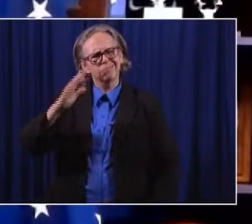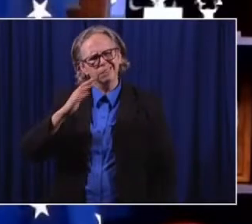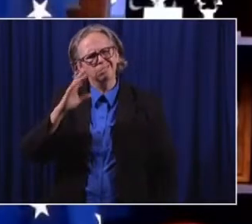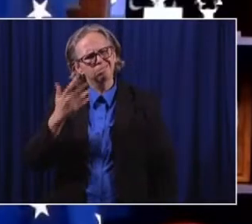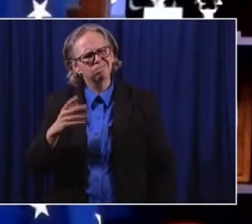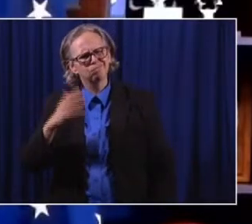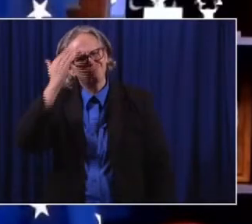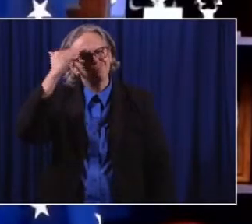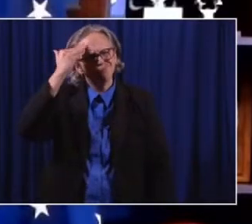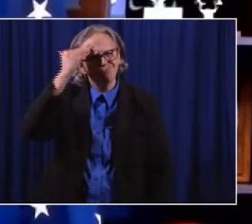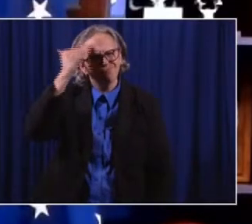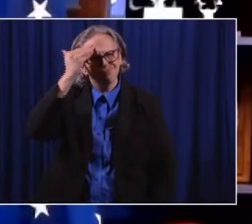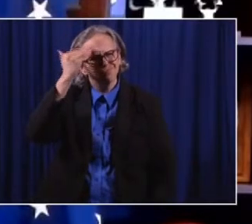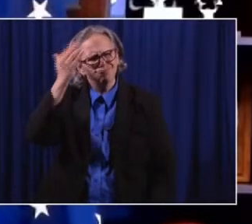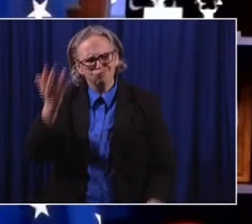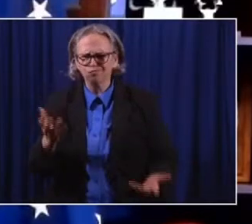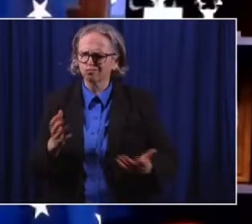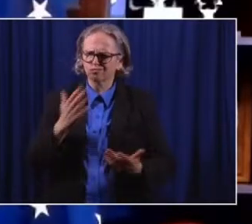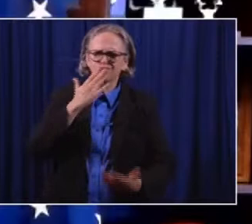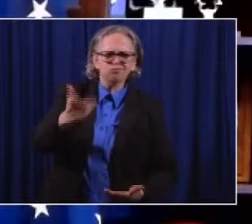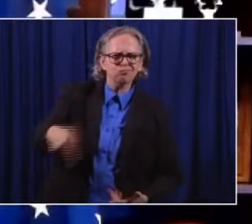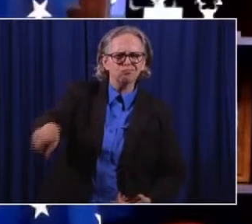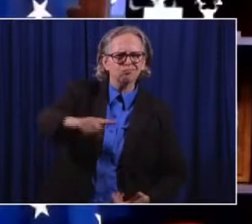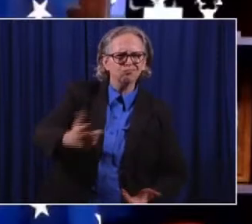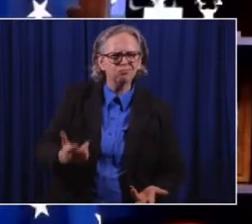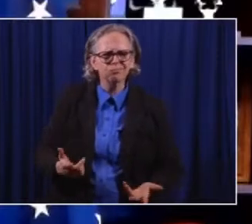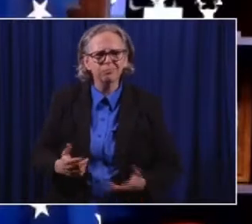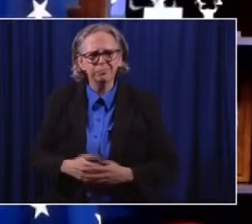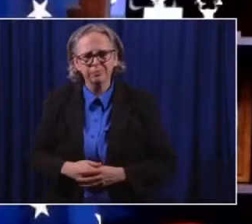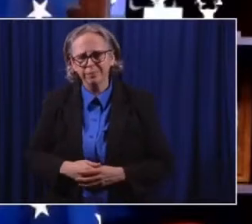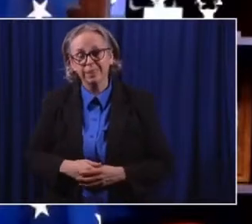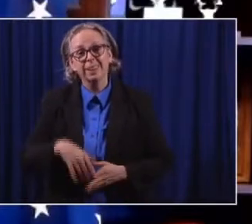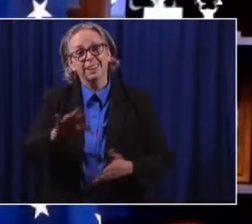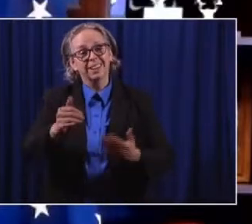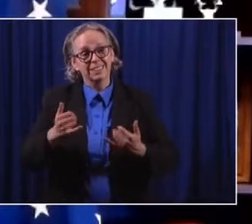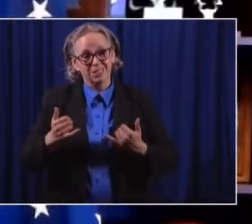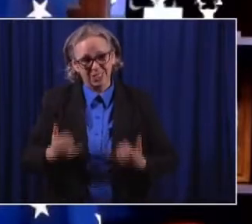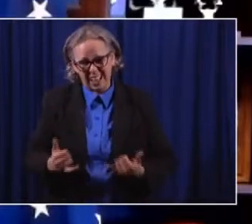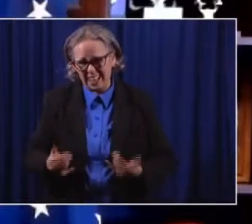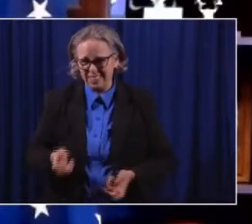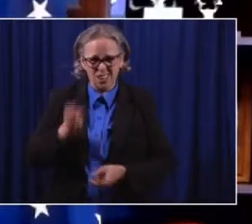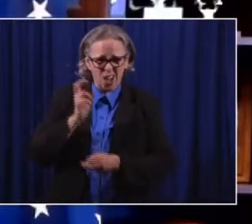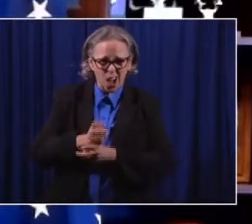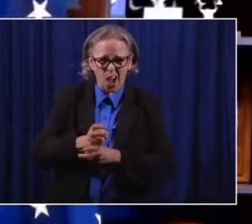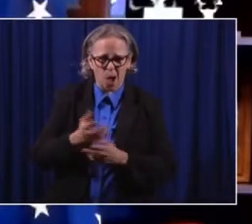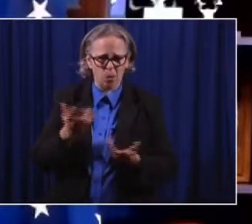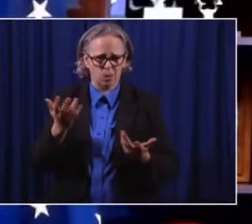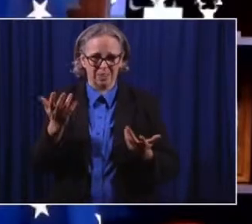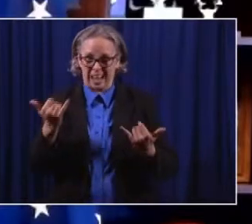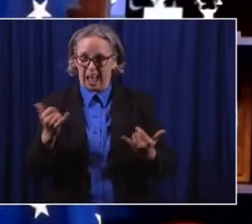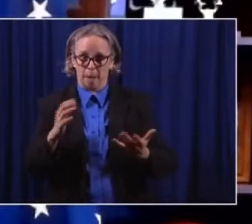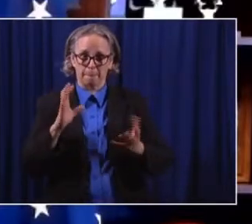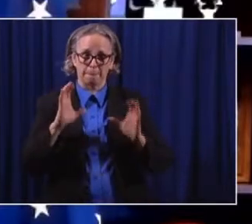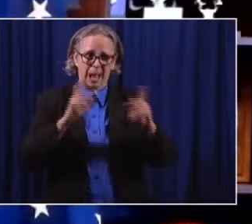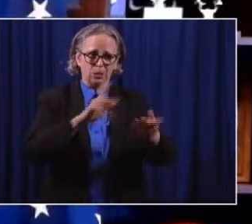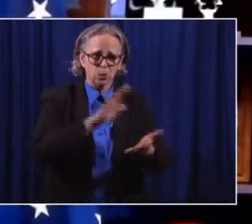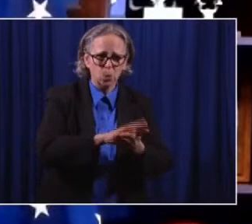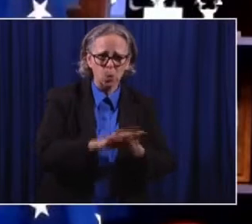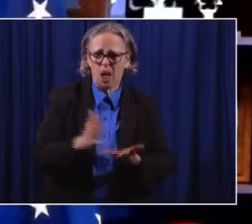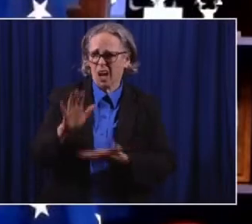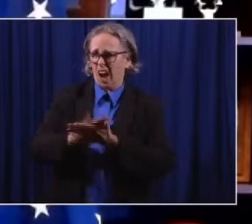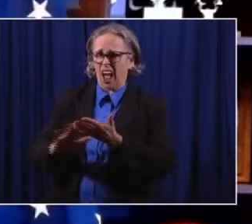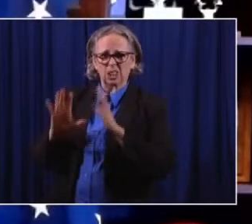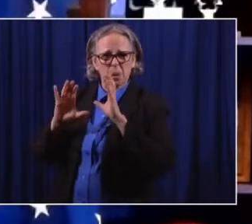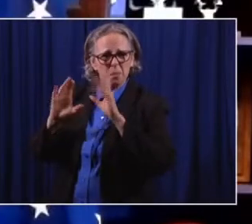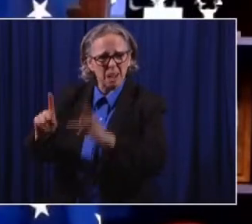around during this. And now we're seeing, during a difficult time when schools went back, when colleges have gone back, when sports are going